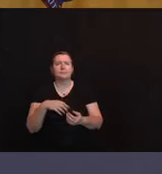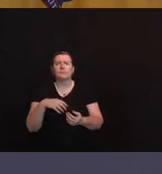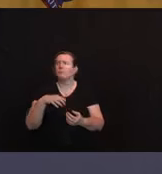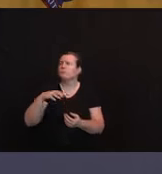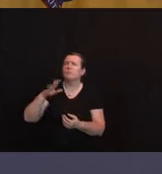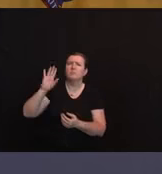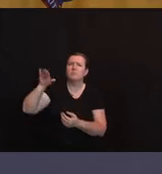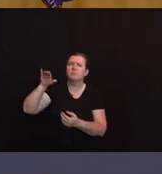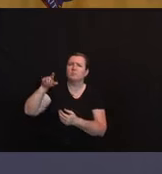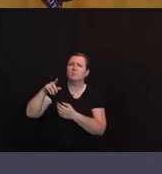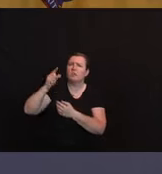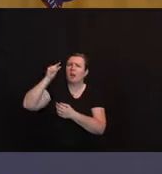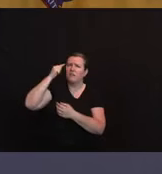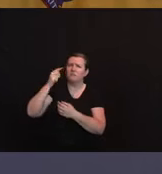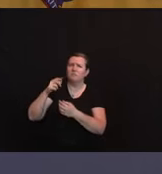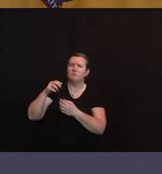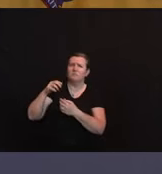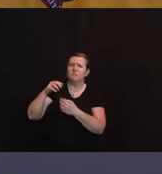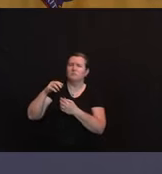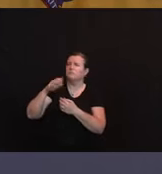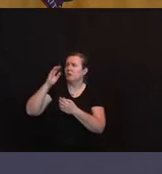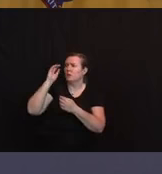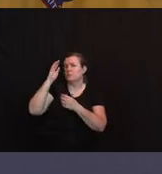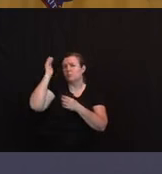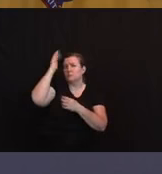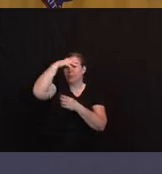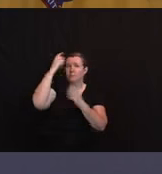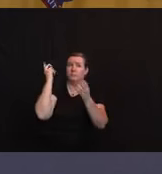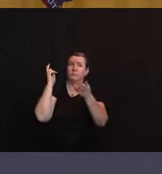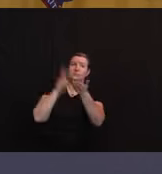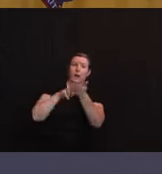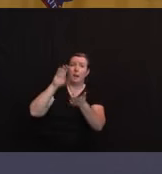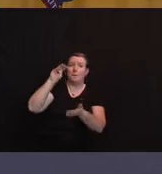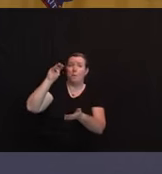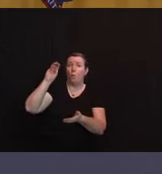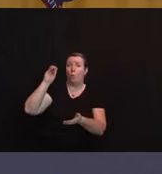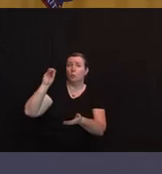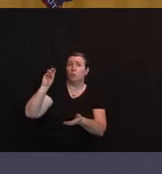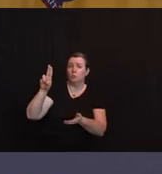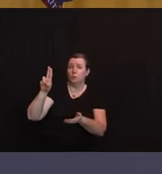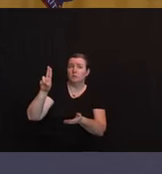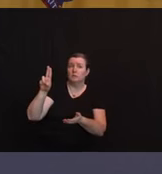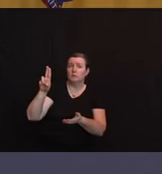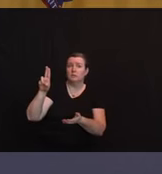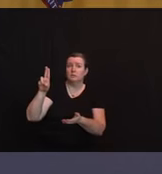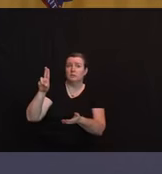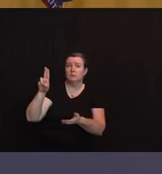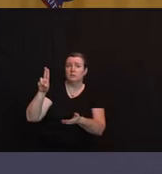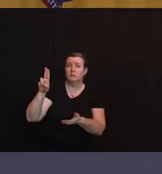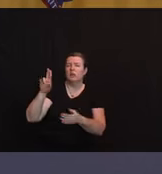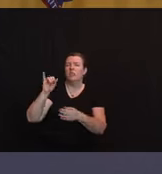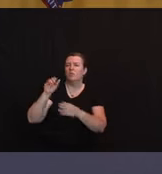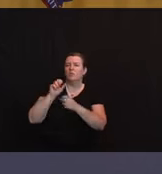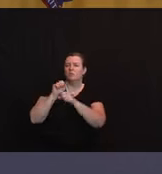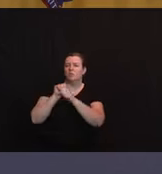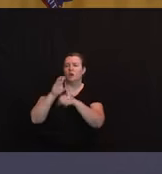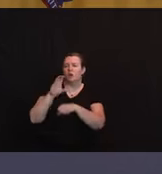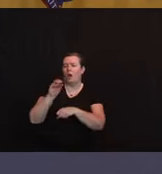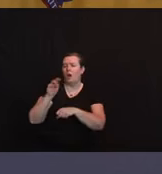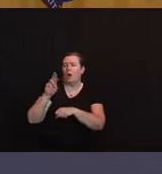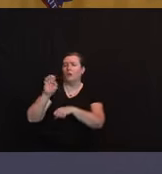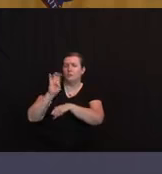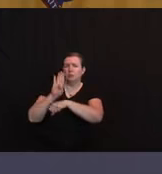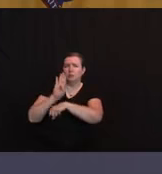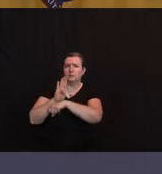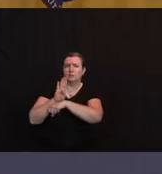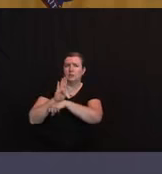signed yesterday, instructing the Commerce Secretary to exclude undocumented immigrants from the apportionment count in the census? Do you plan to sue the